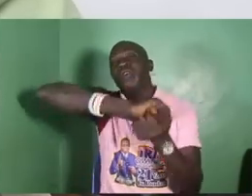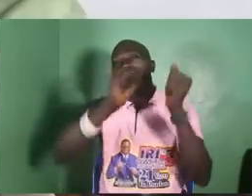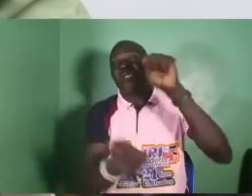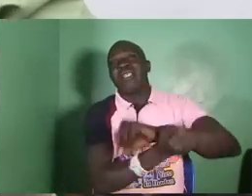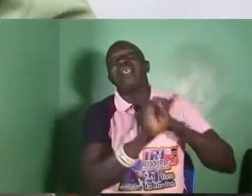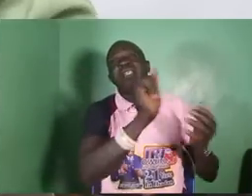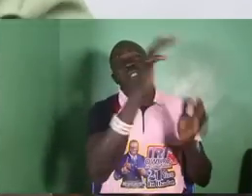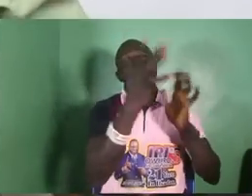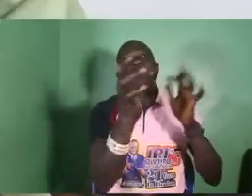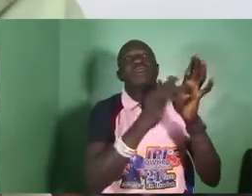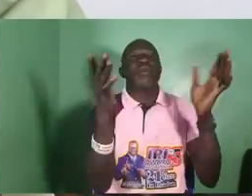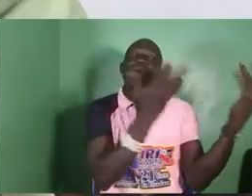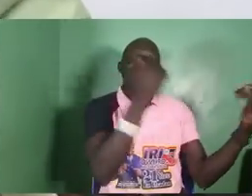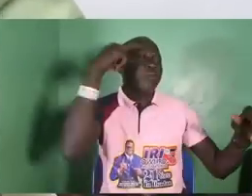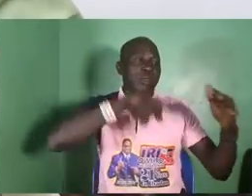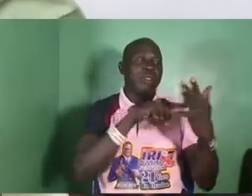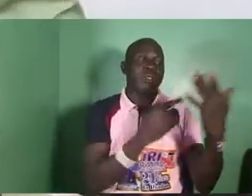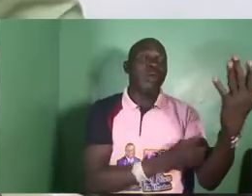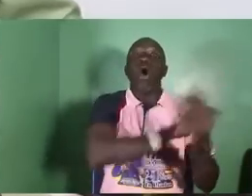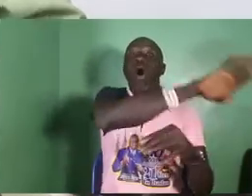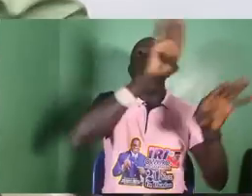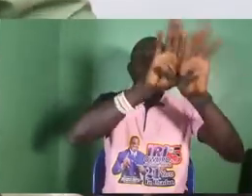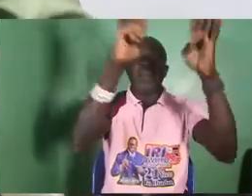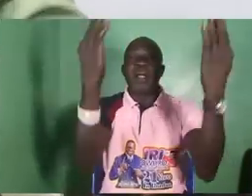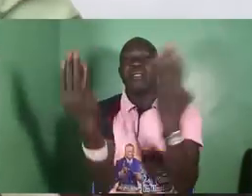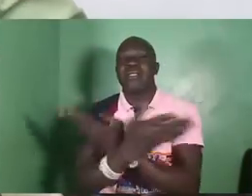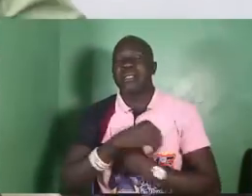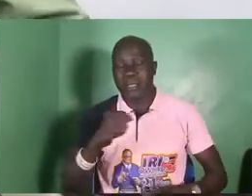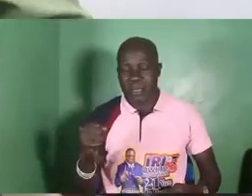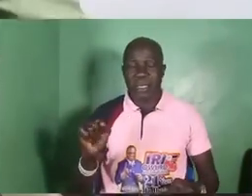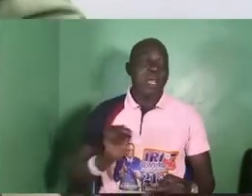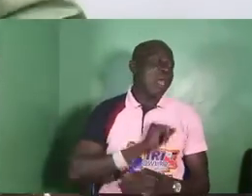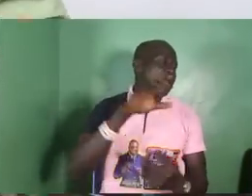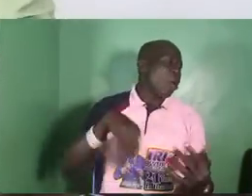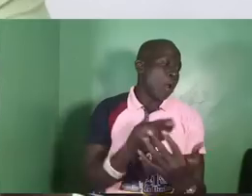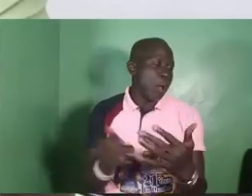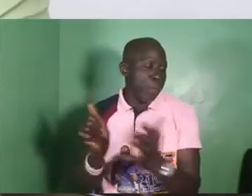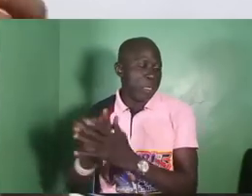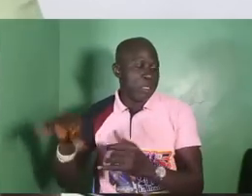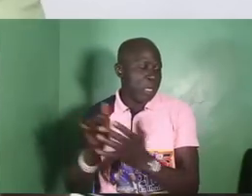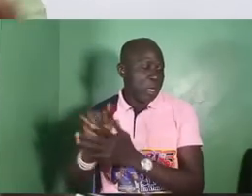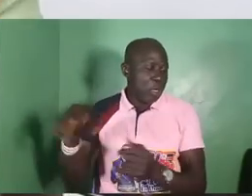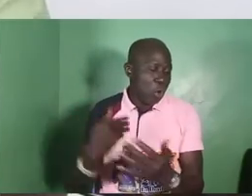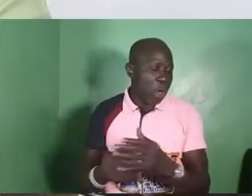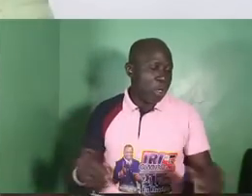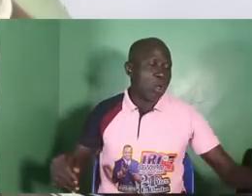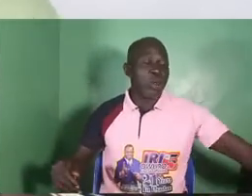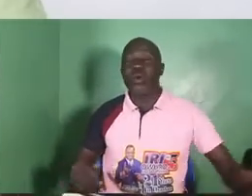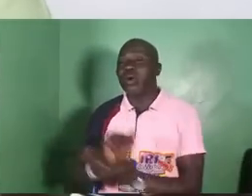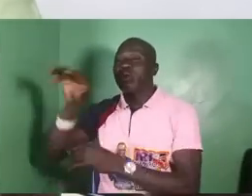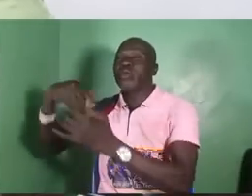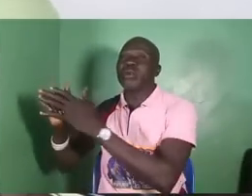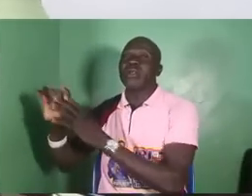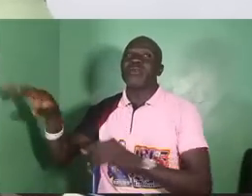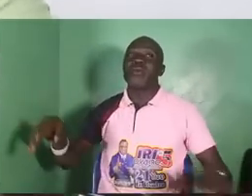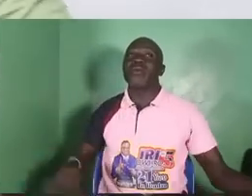Yes, you do it. Give us our way to this morning. But branches you are. All our branches. Pata, pata. All our branches. You want to give me a word. They will.